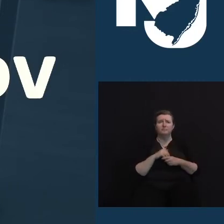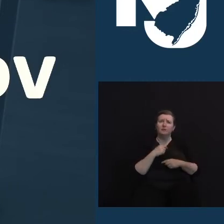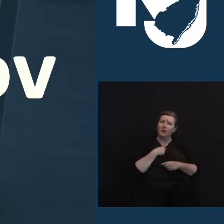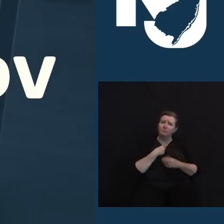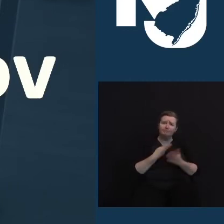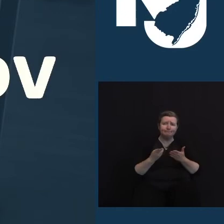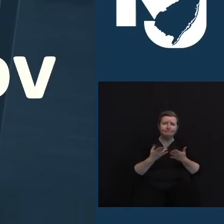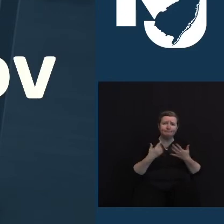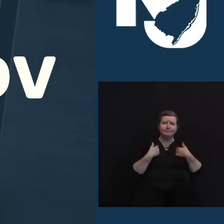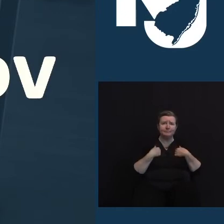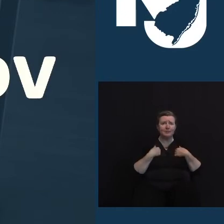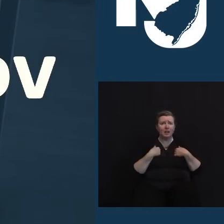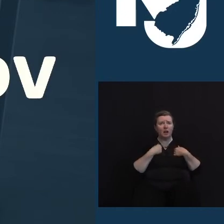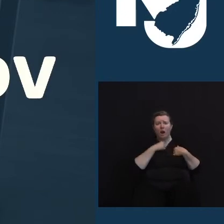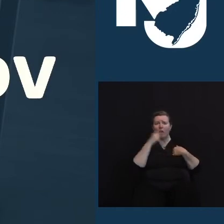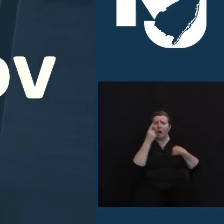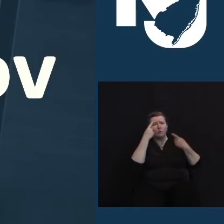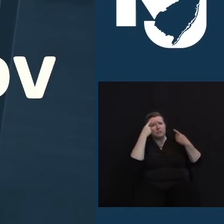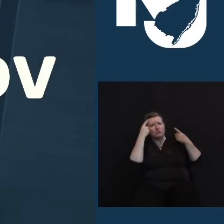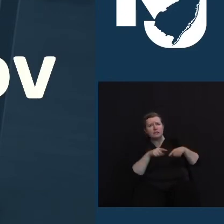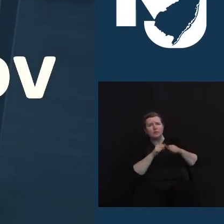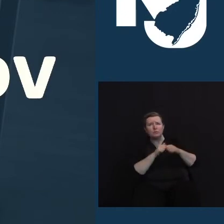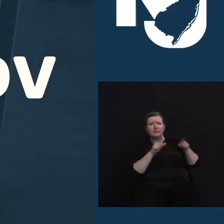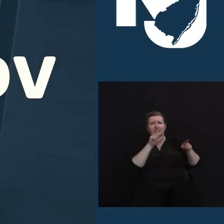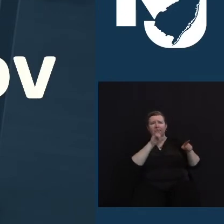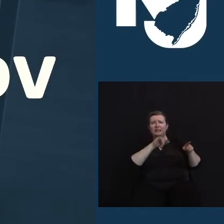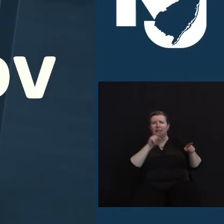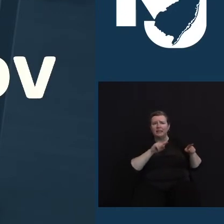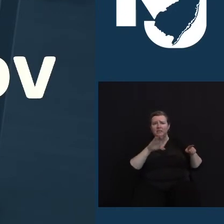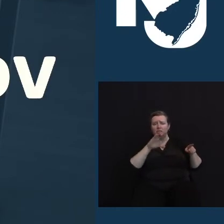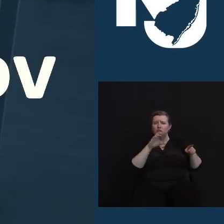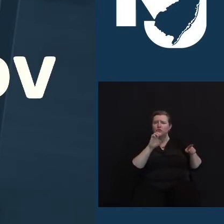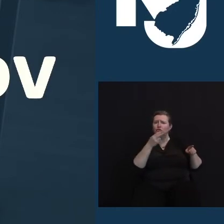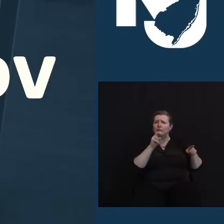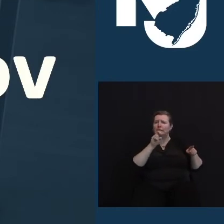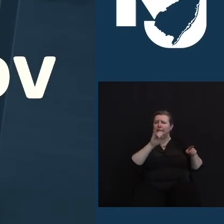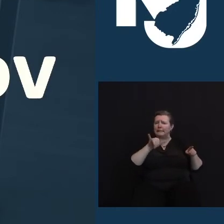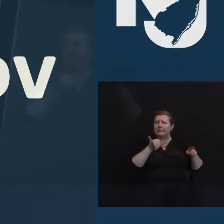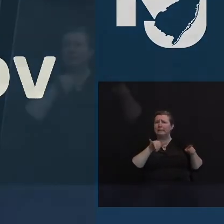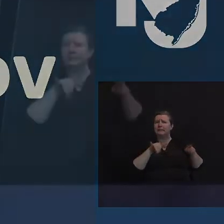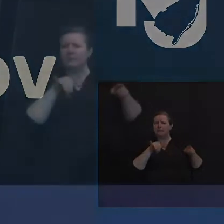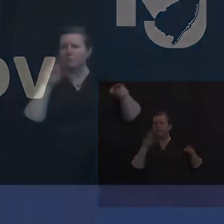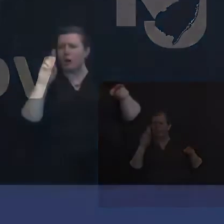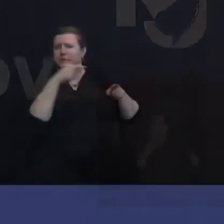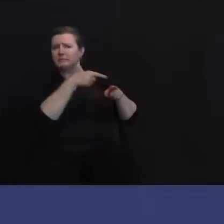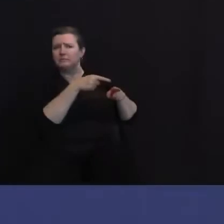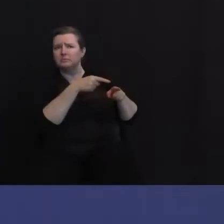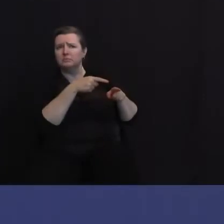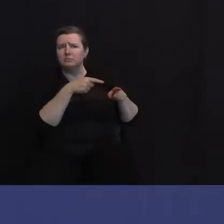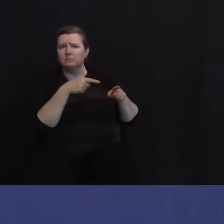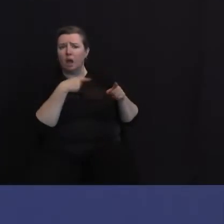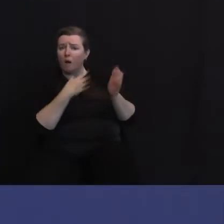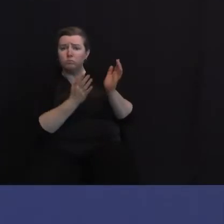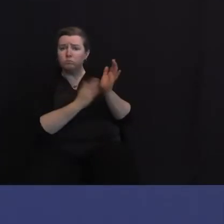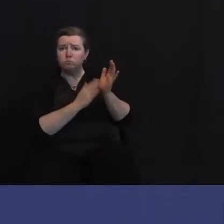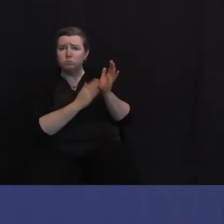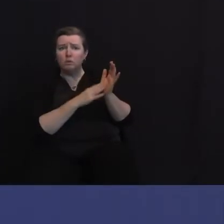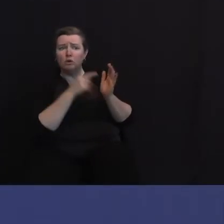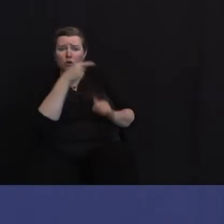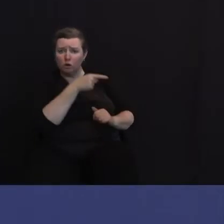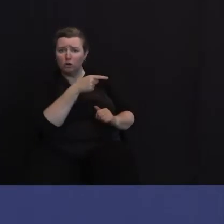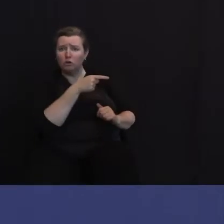Liz Cheney, the third highest member of the House Republican leadership, but I do here, and I give her a huge shout out for being on the right side of